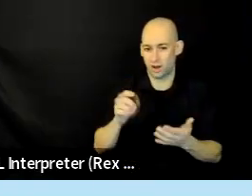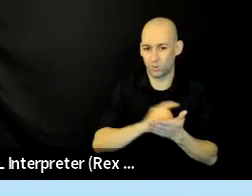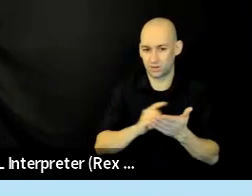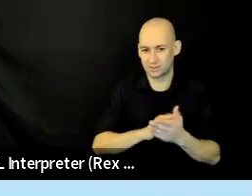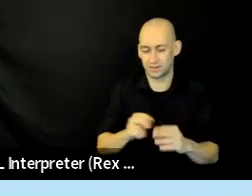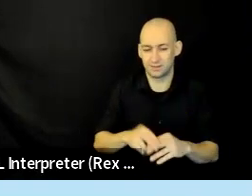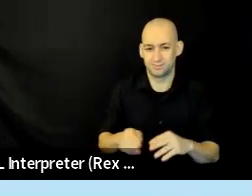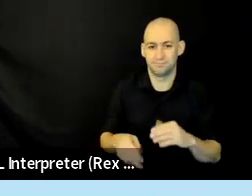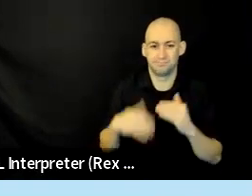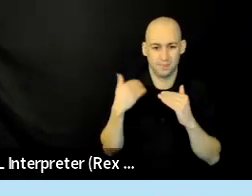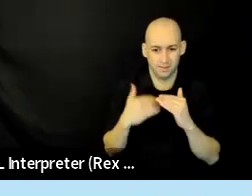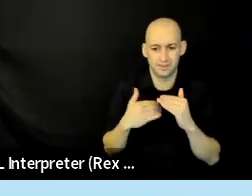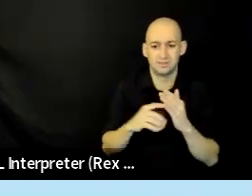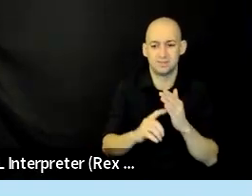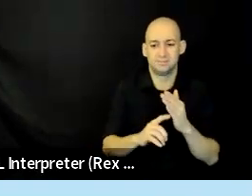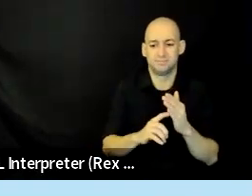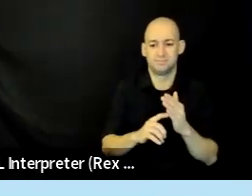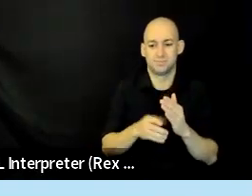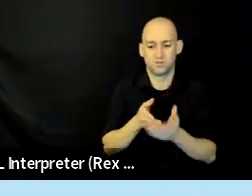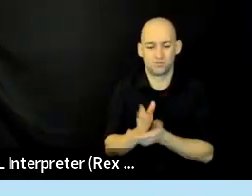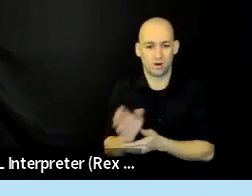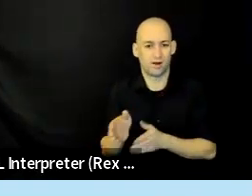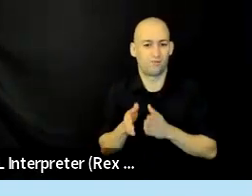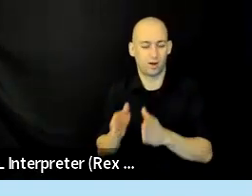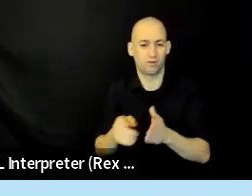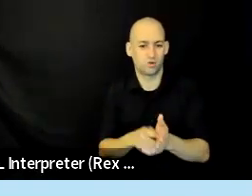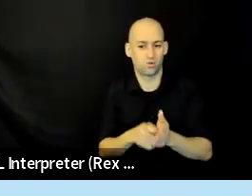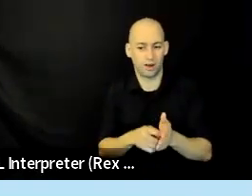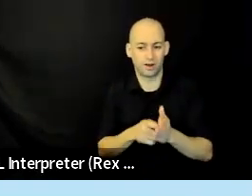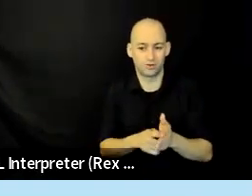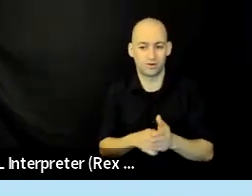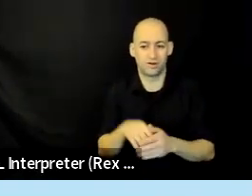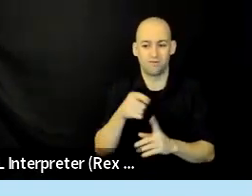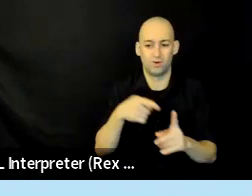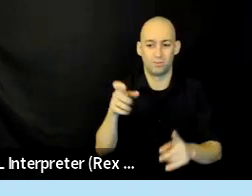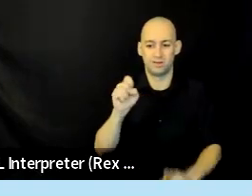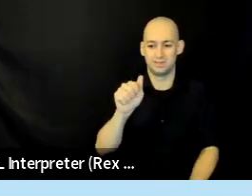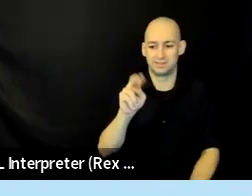the right-of-way required from the San Paso truck stop. Next.